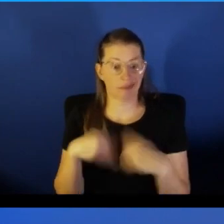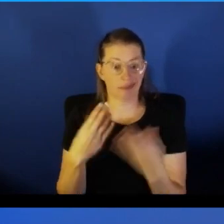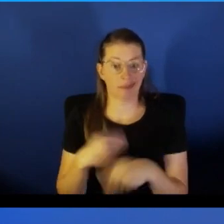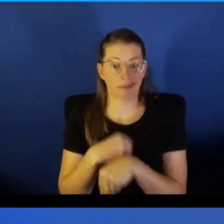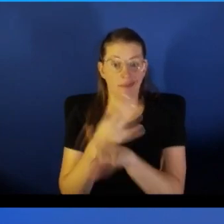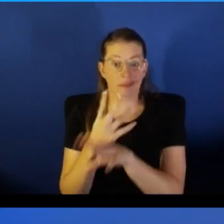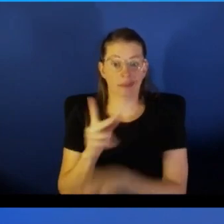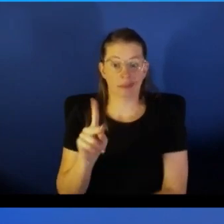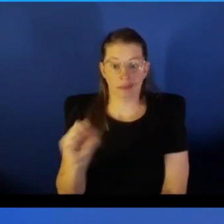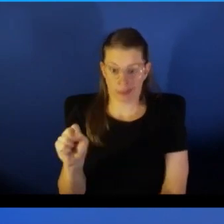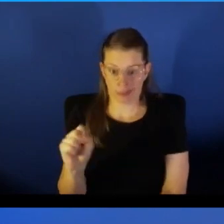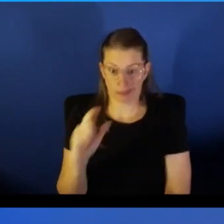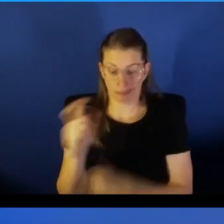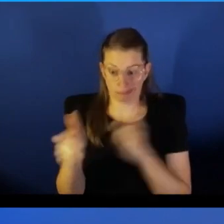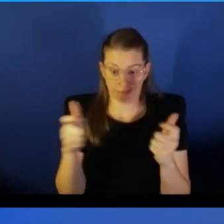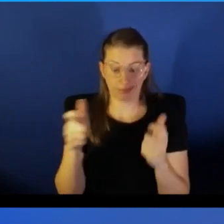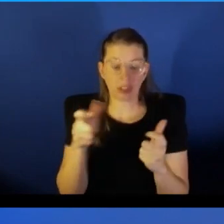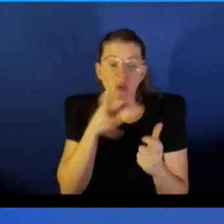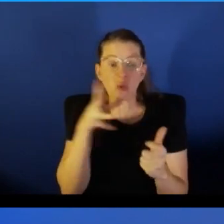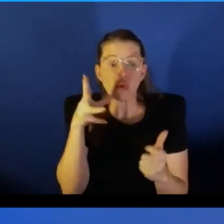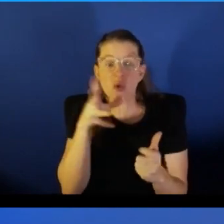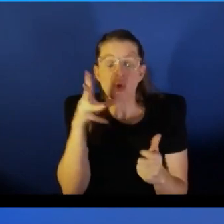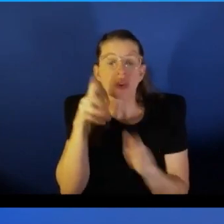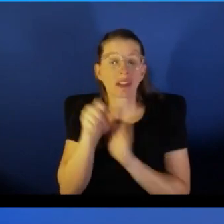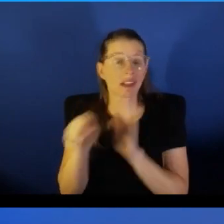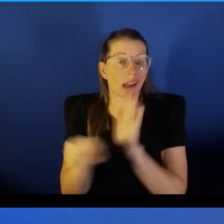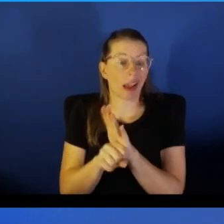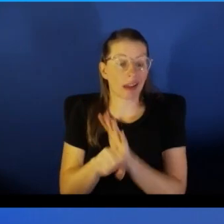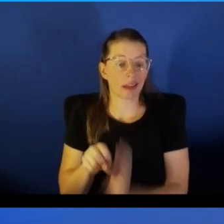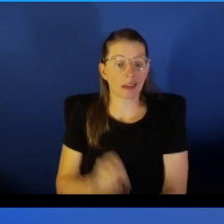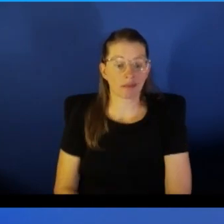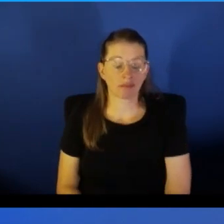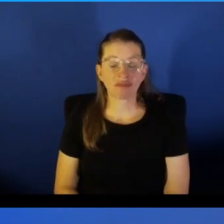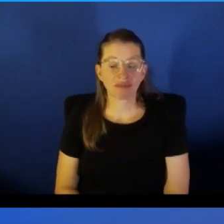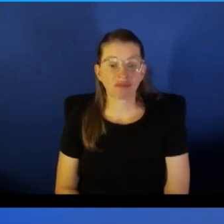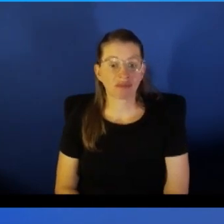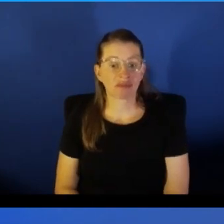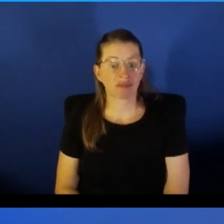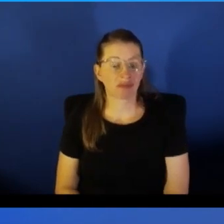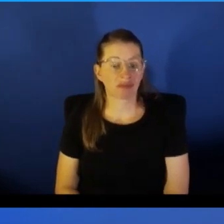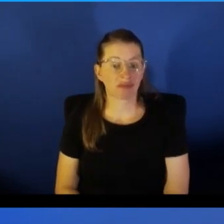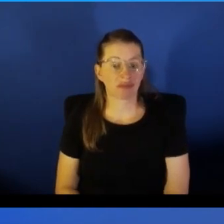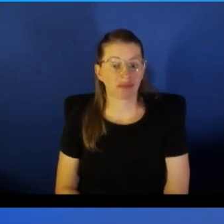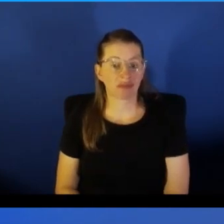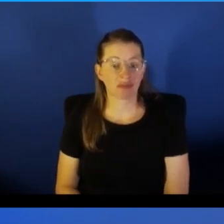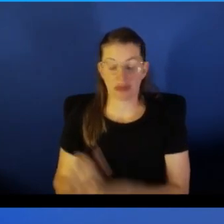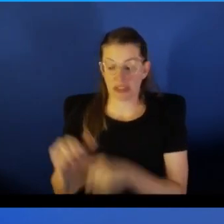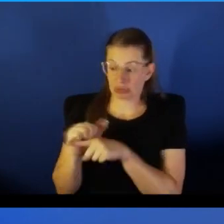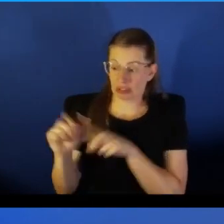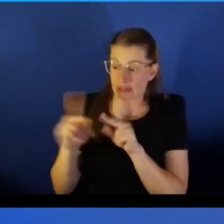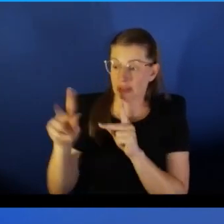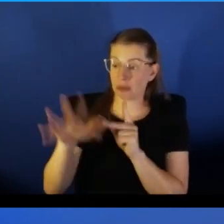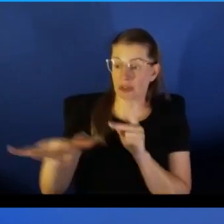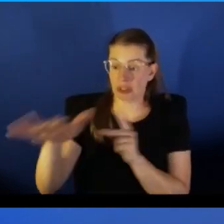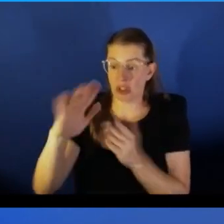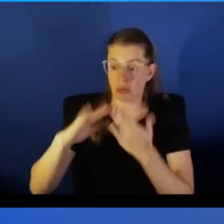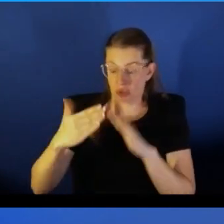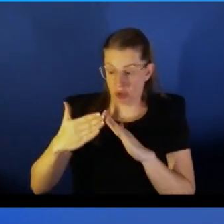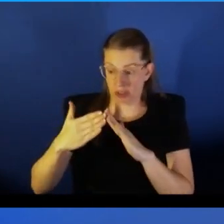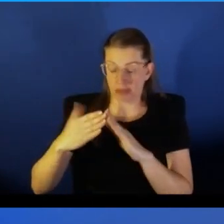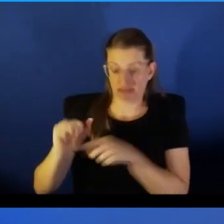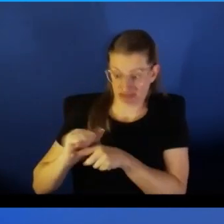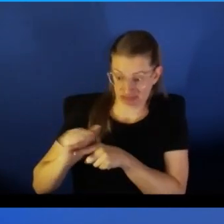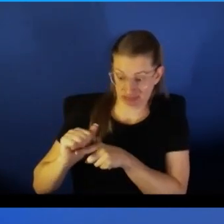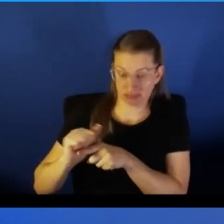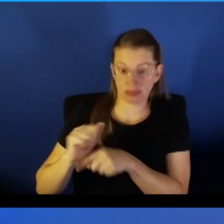a largely rural state, that's some of the initiatives that we have are around training people out in the community. We actually have a program